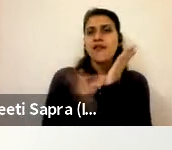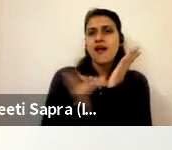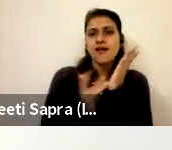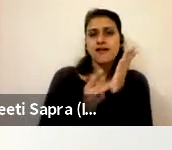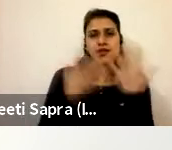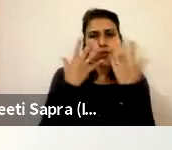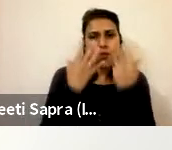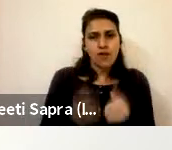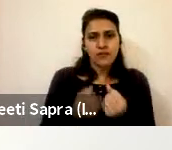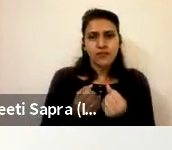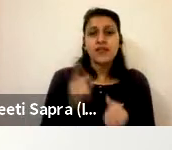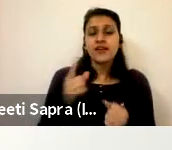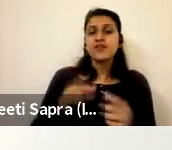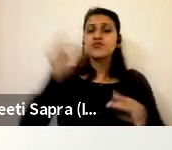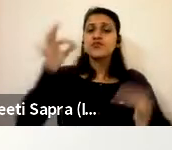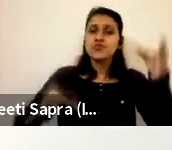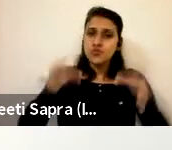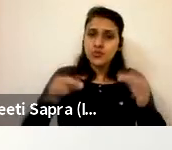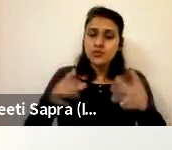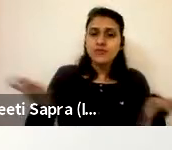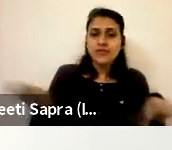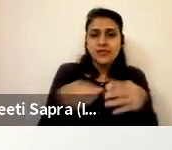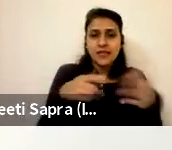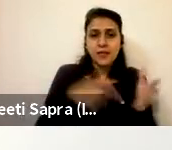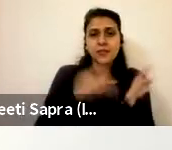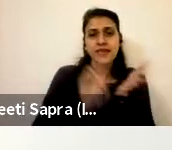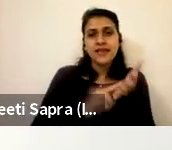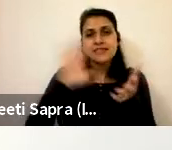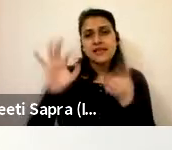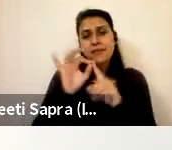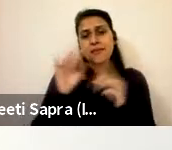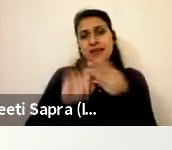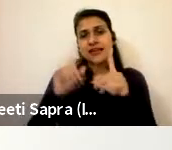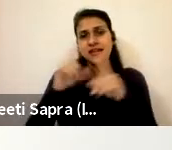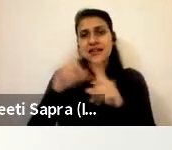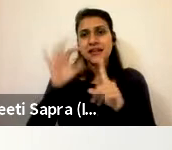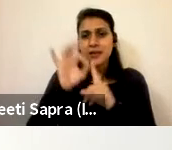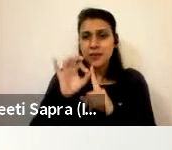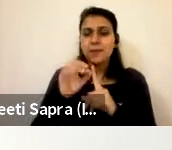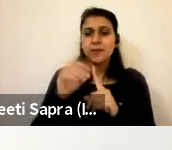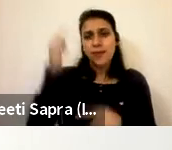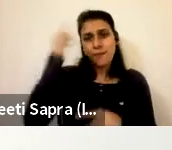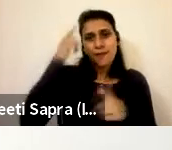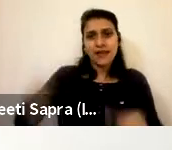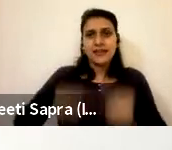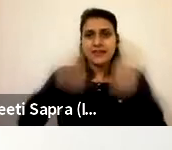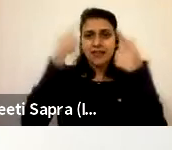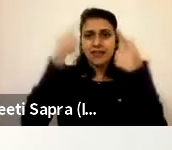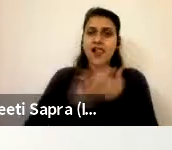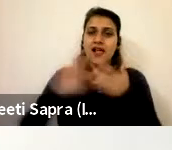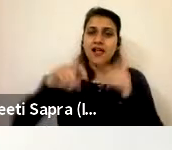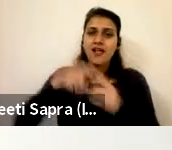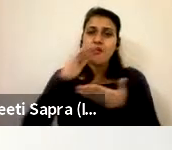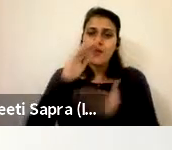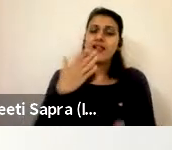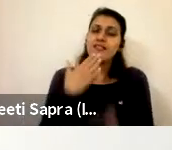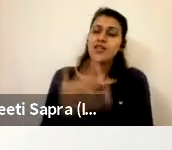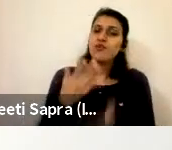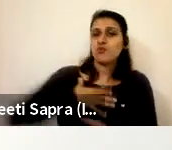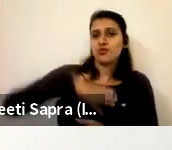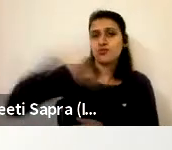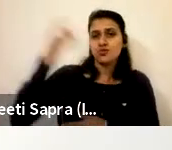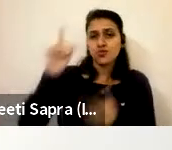the jury of the NCPEDP-Mindtree Helen Keller Awards for selecting me in the role model category. It is indeed an honor to be selected